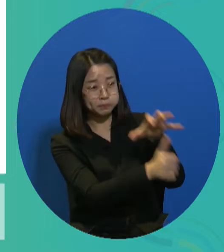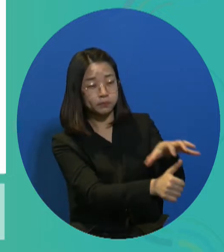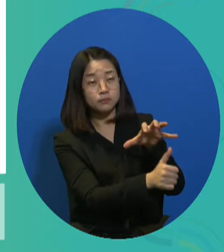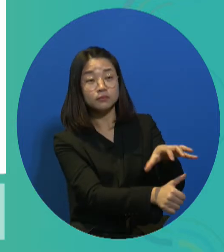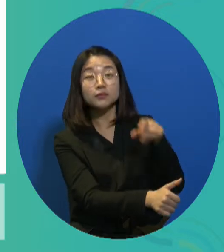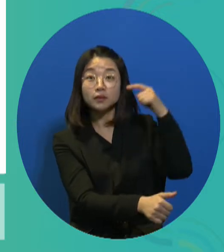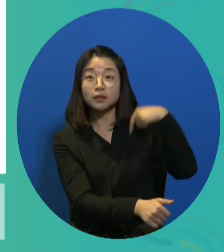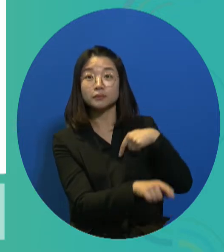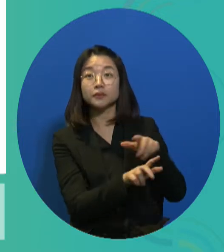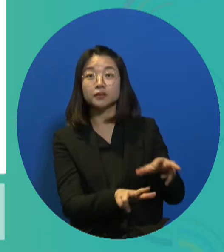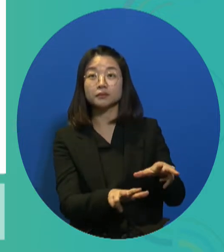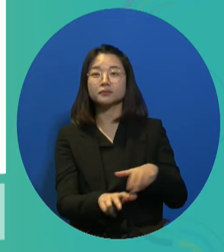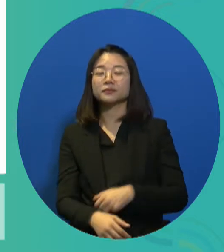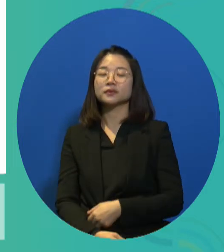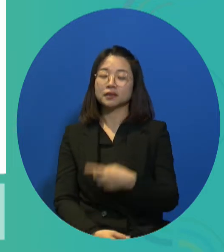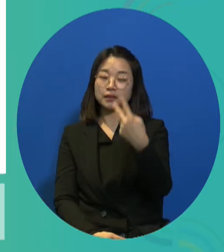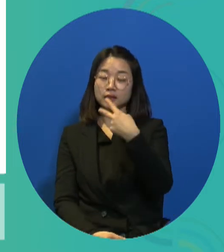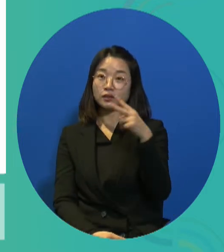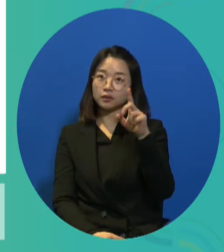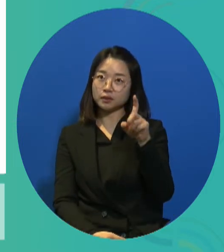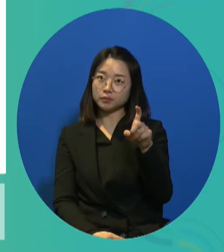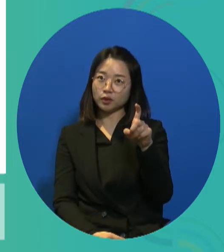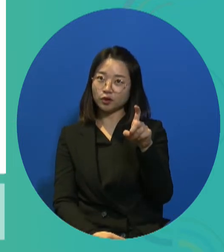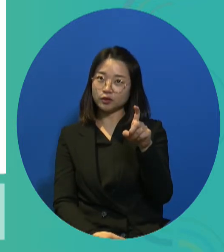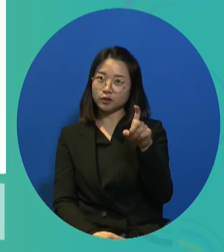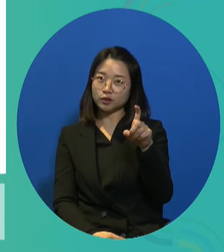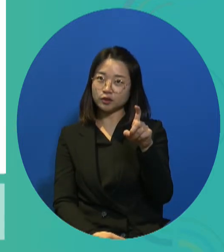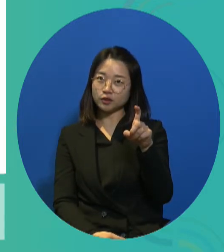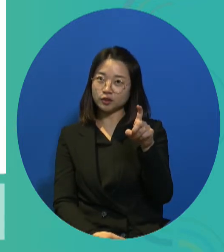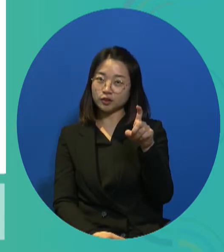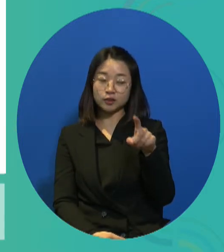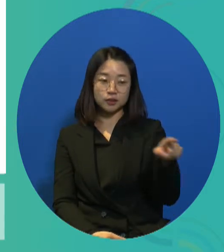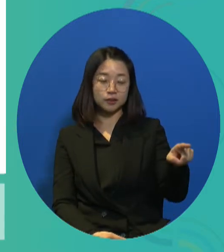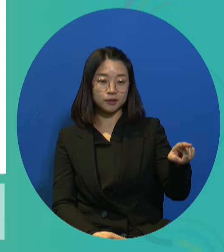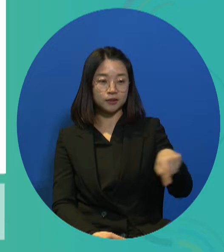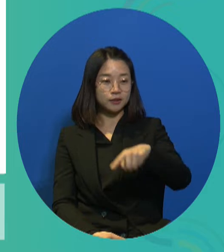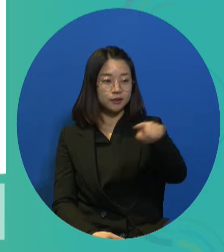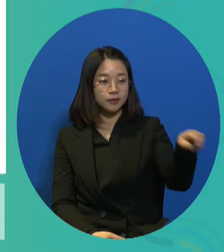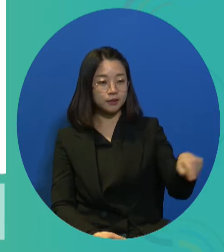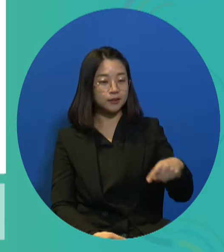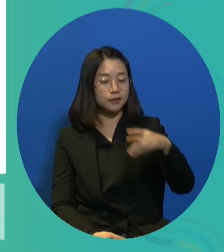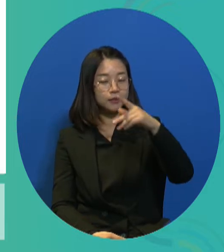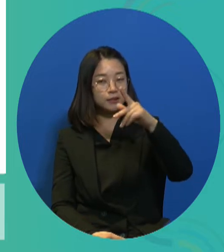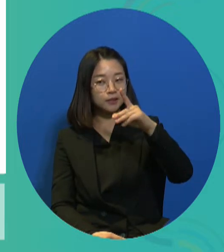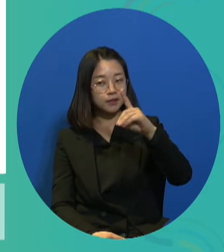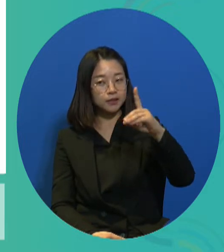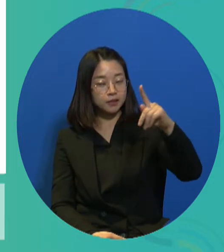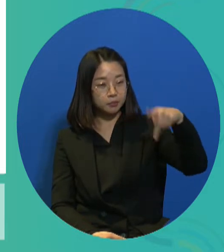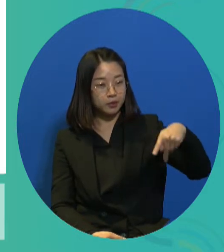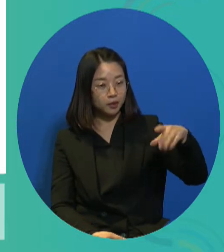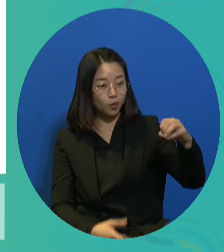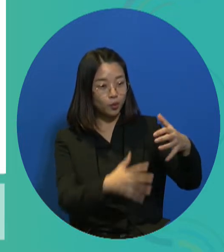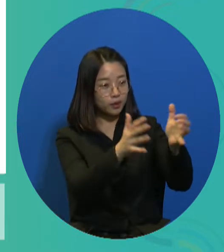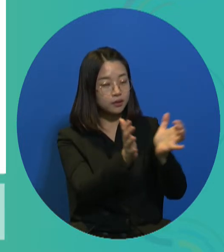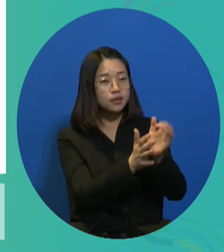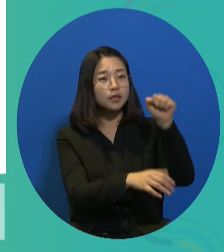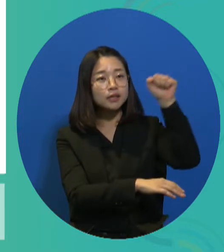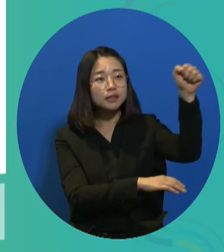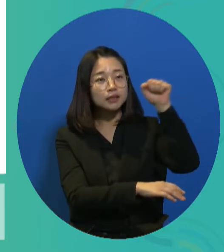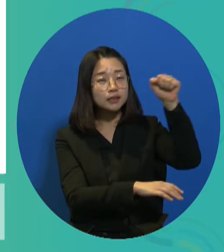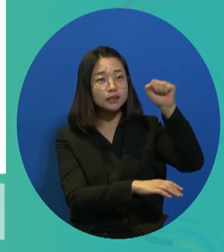October 2010. As a campaign group, we have no paid staff or contract funding, but